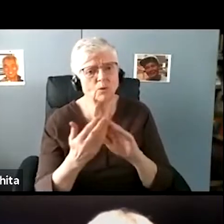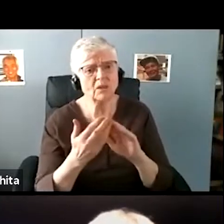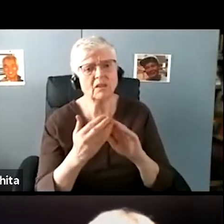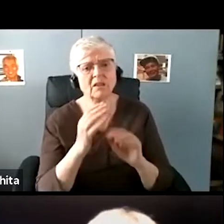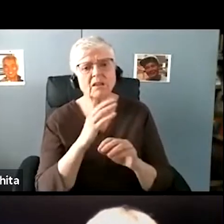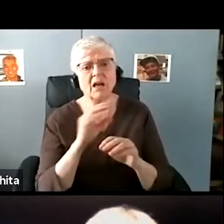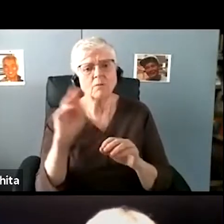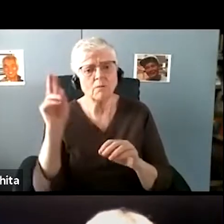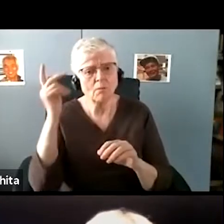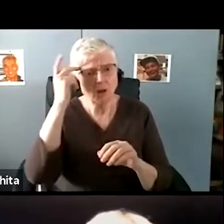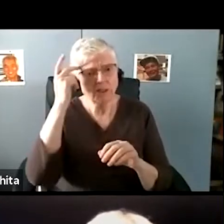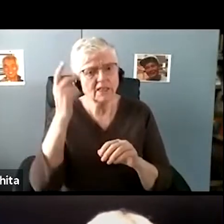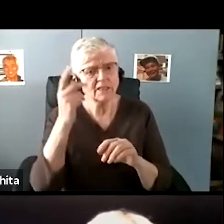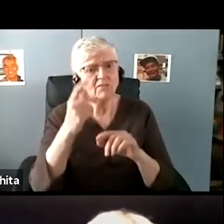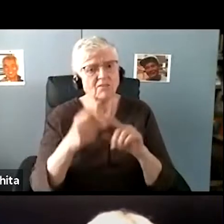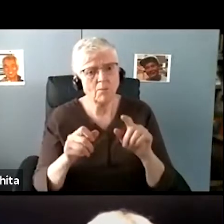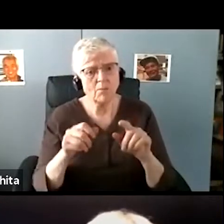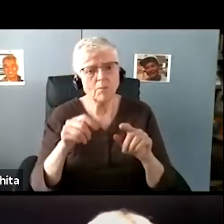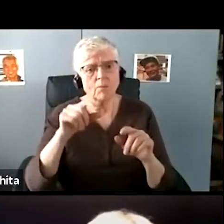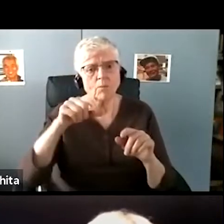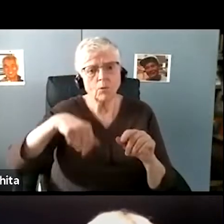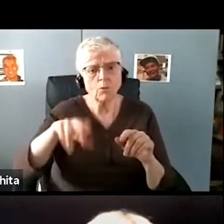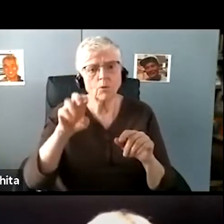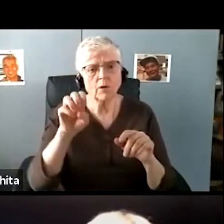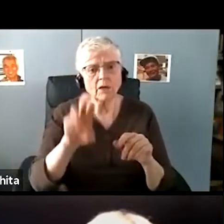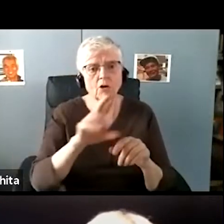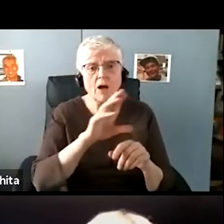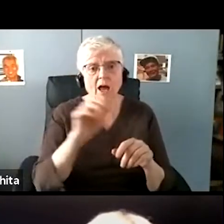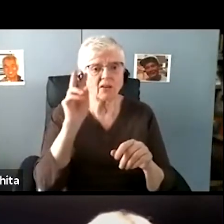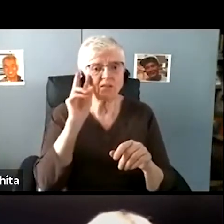and politics from a queer and Vietnamese